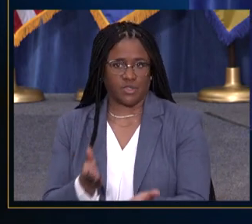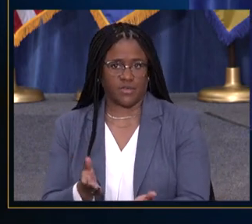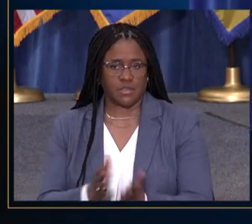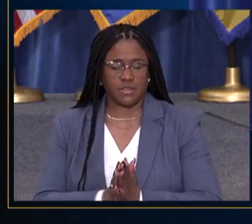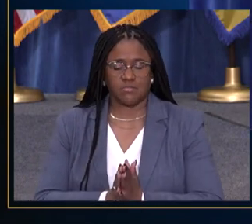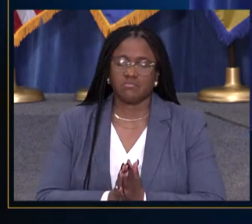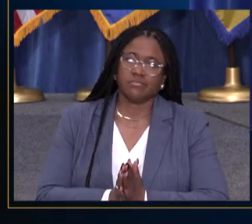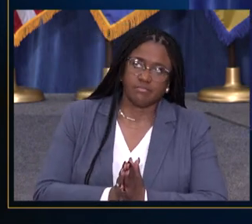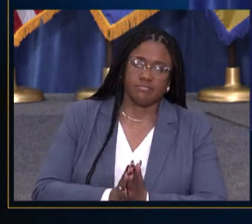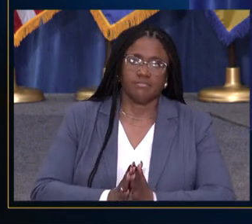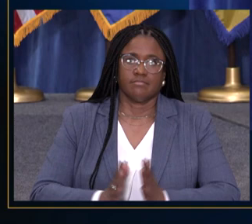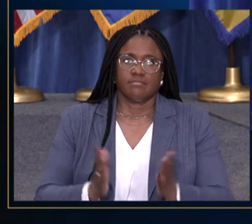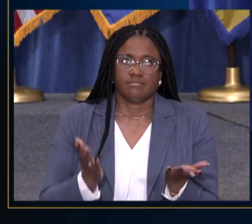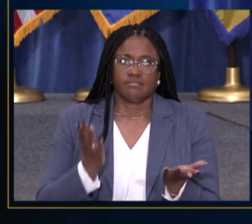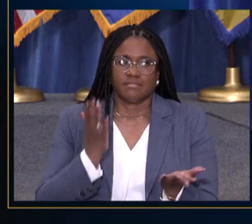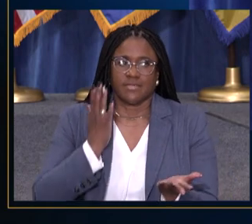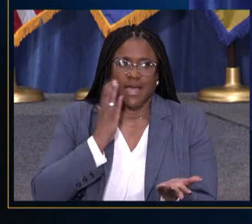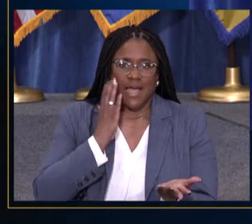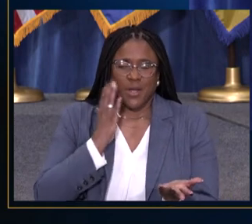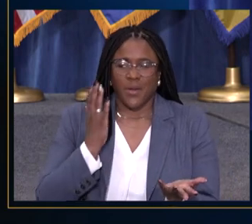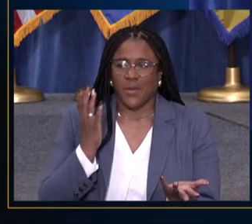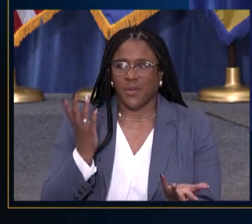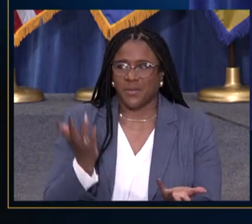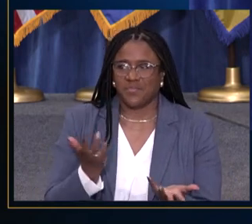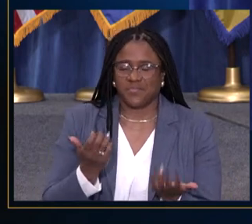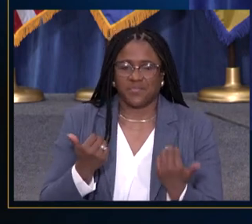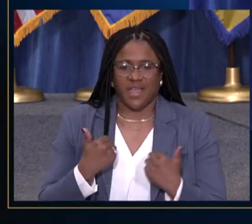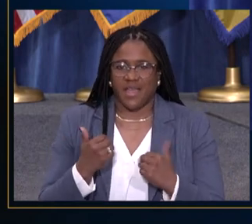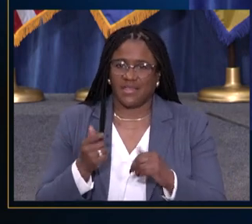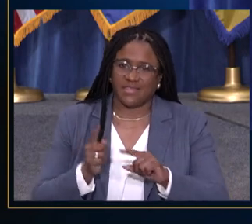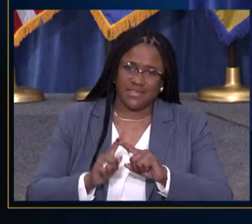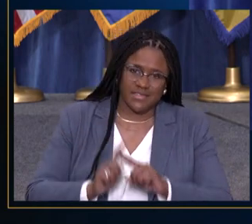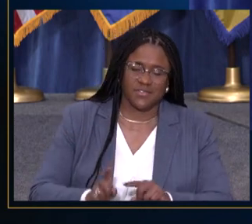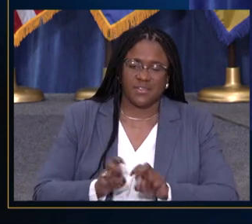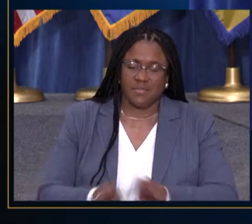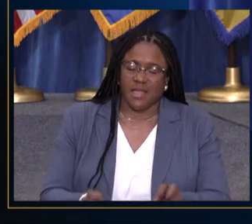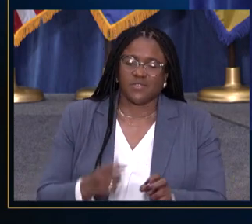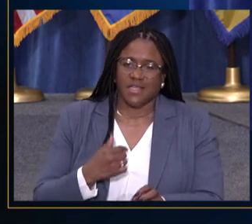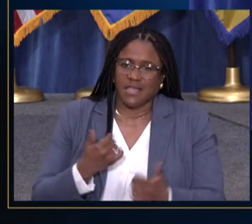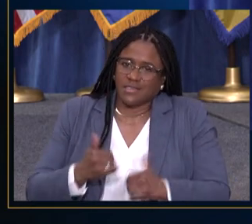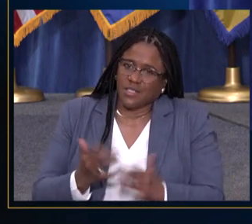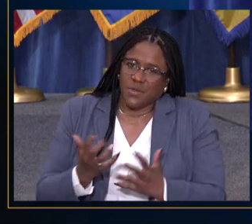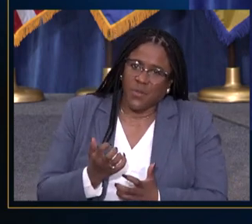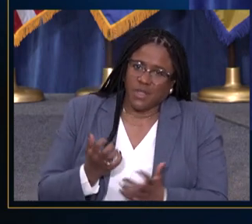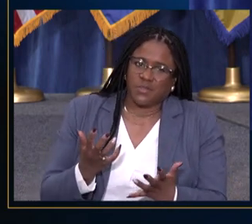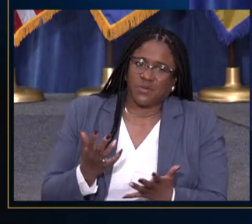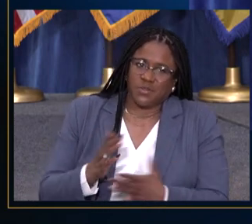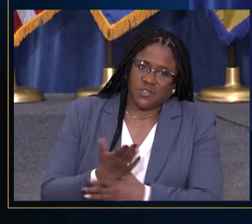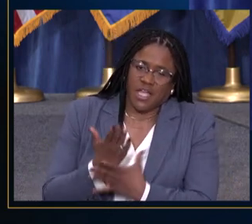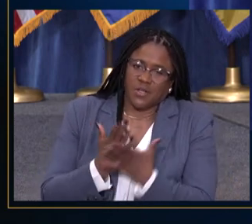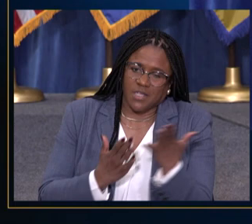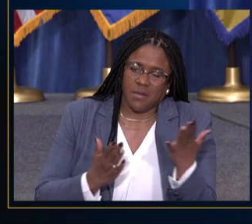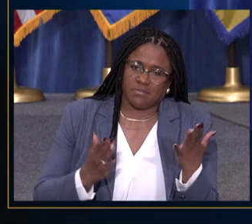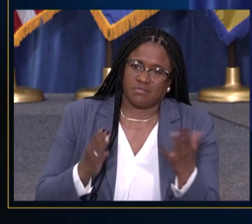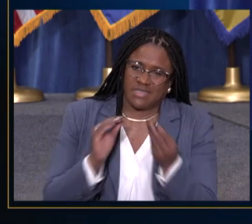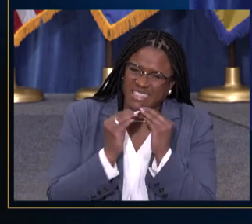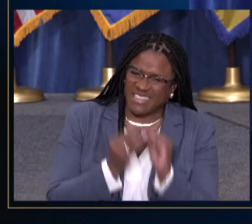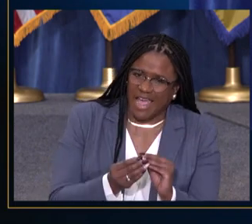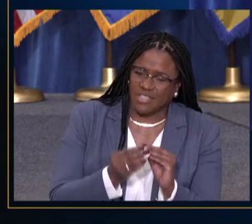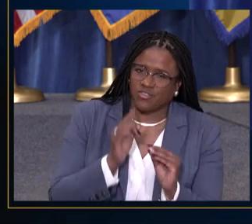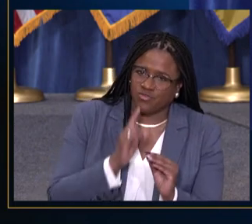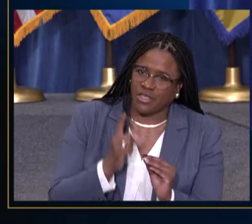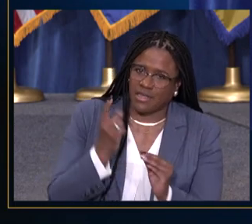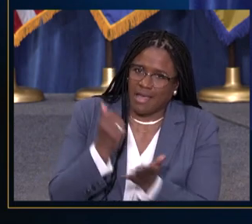know you've had a number of panels, I do still just want to share just a couple of stats to ground